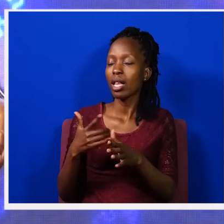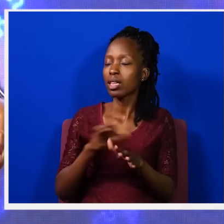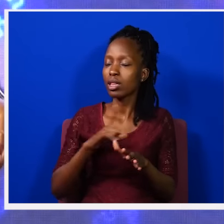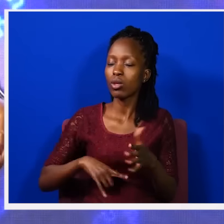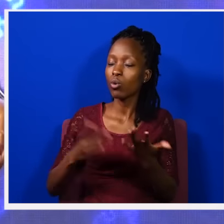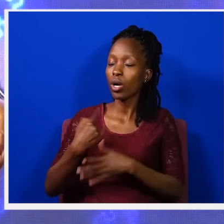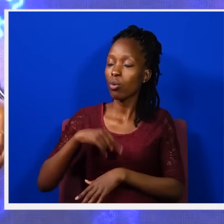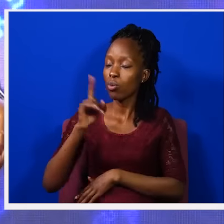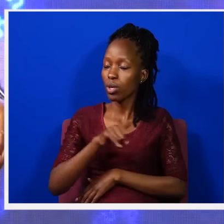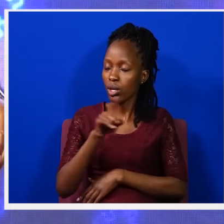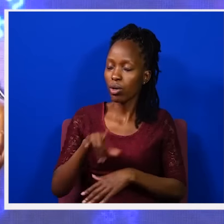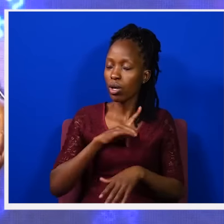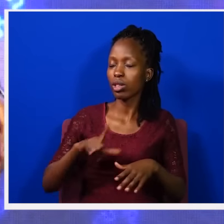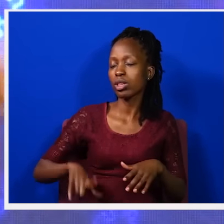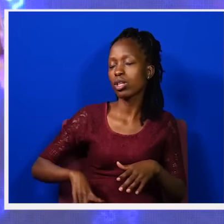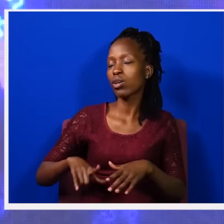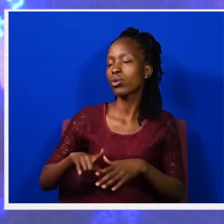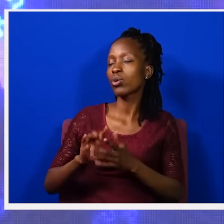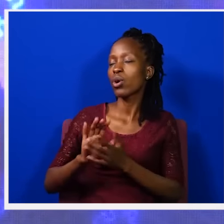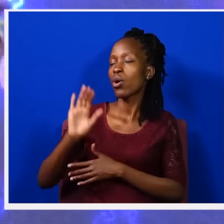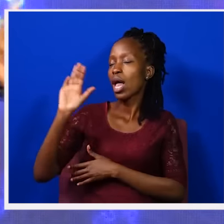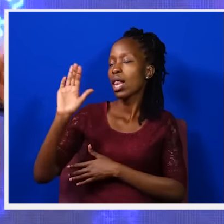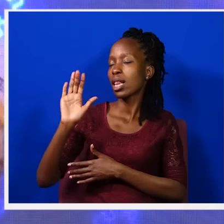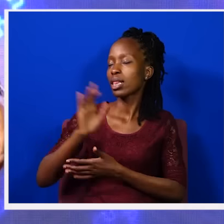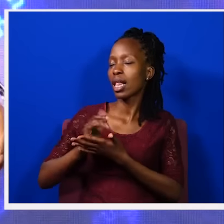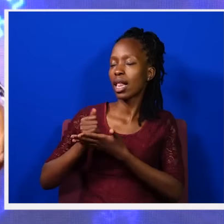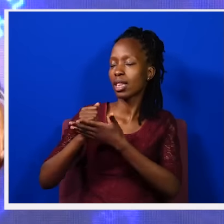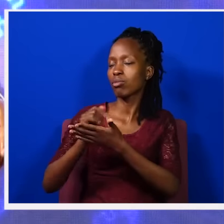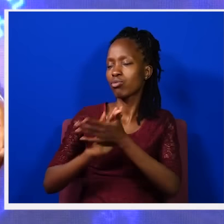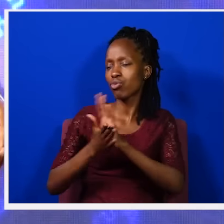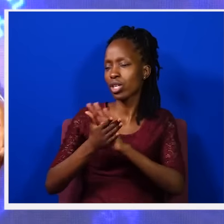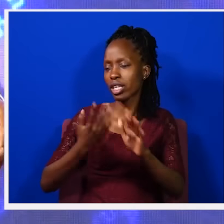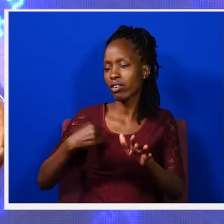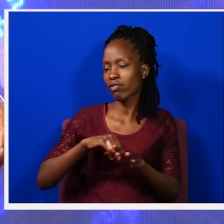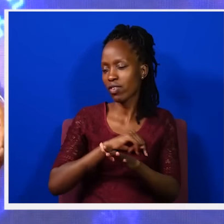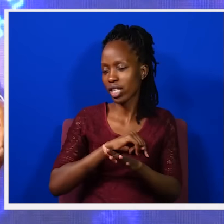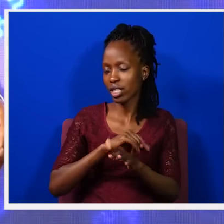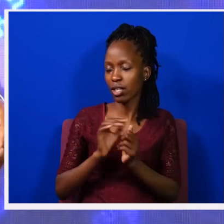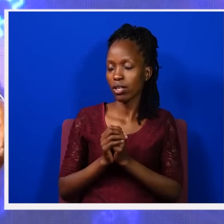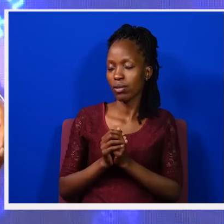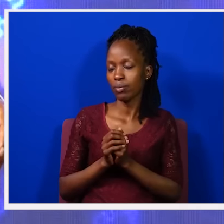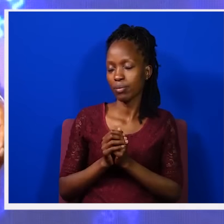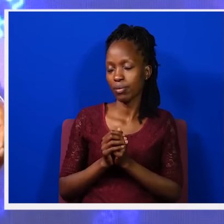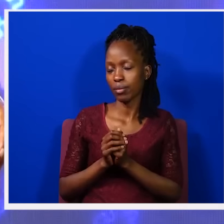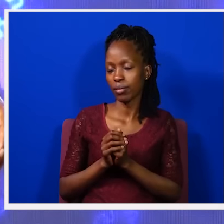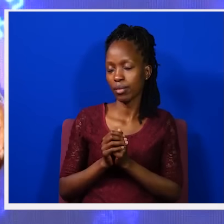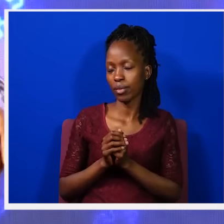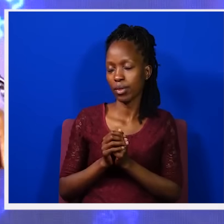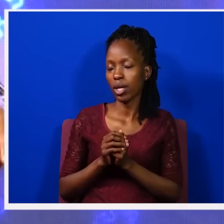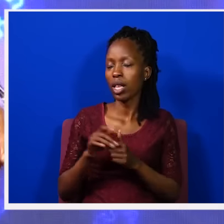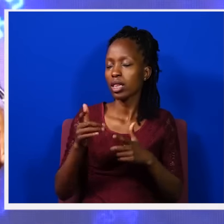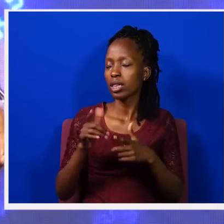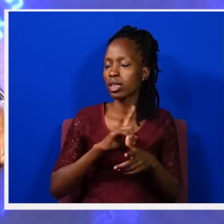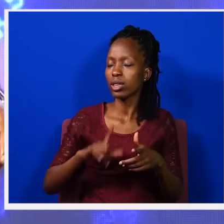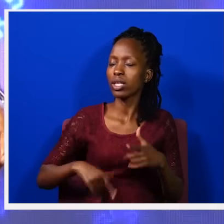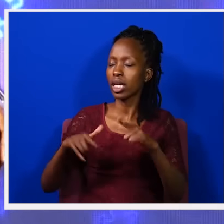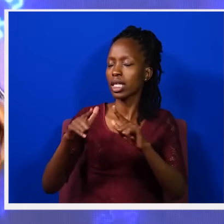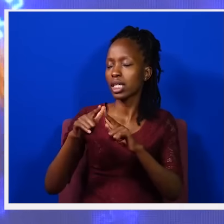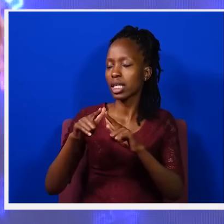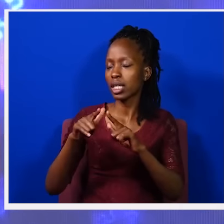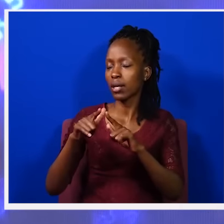the knowledge of the truth, and that we would step out, O God, to affirm your word, that you are a God of